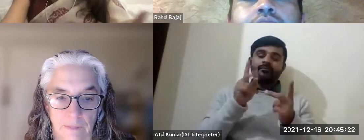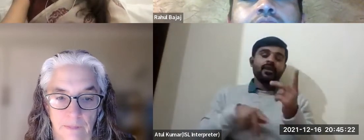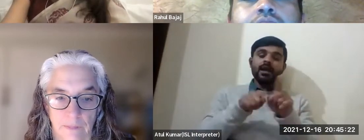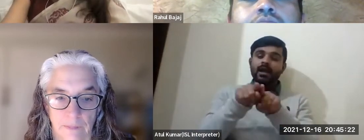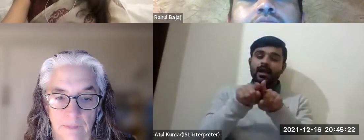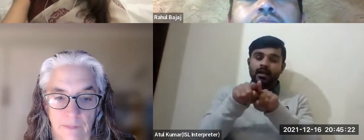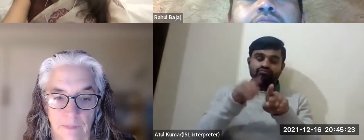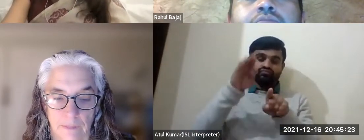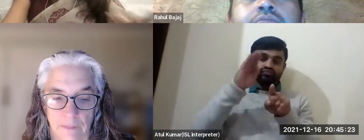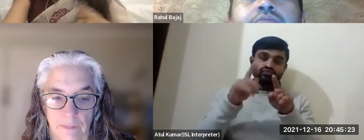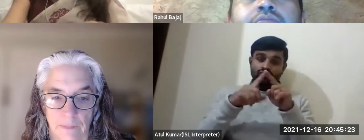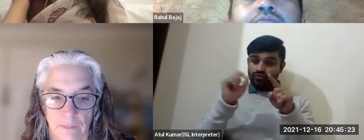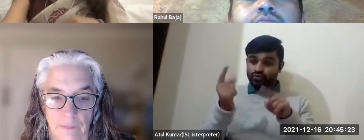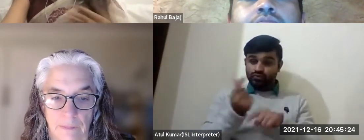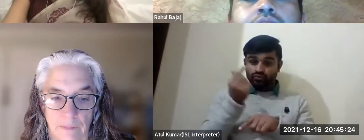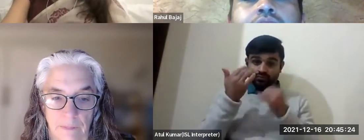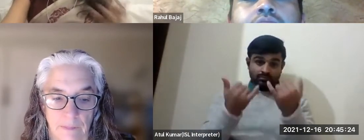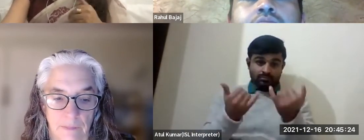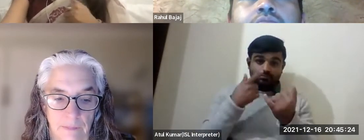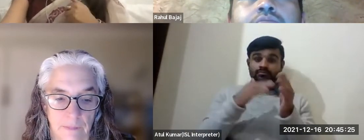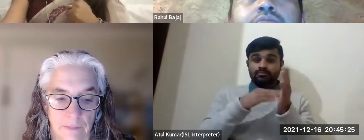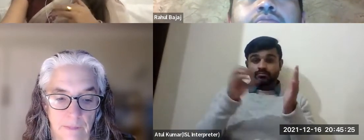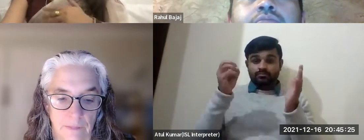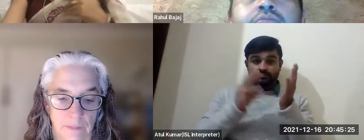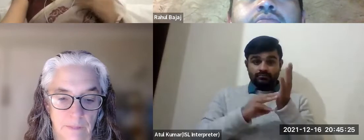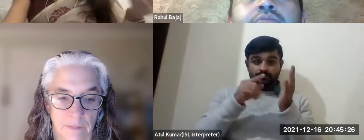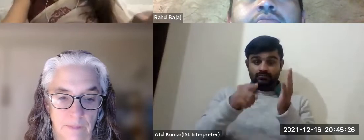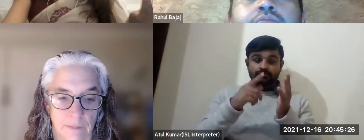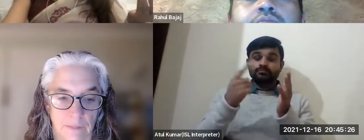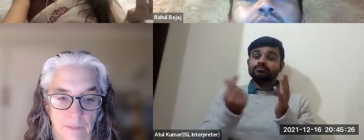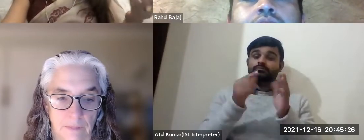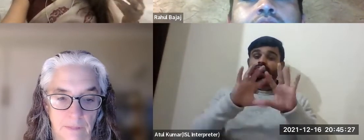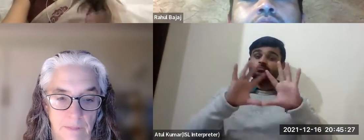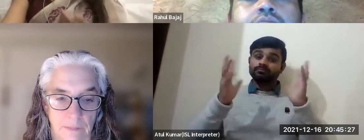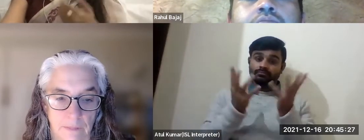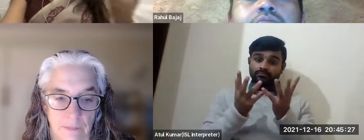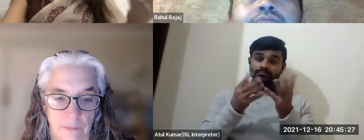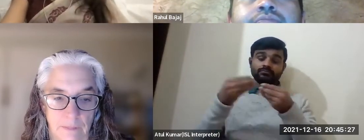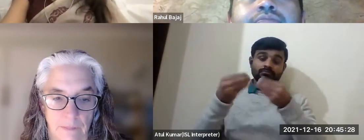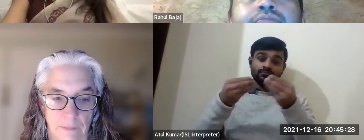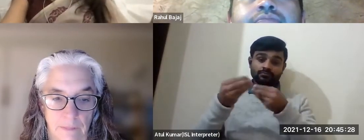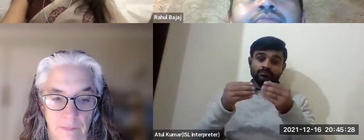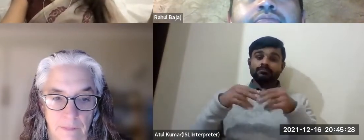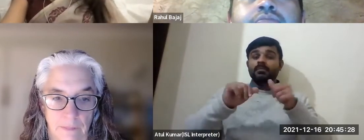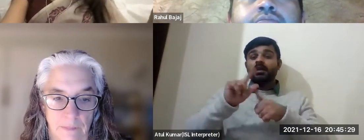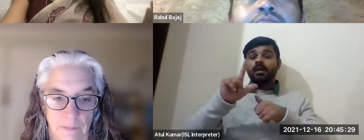the tool that we're using right now, Zoom, right? And Zoom globally is giving you live